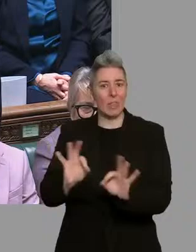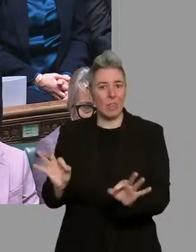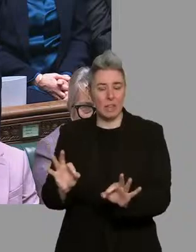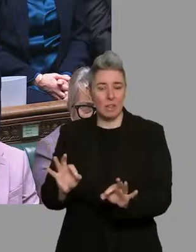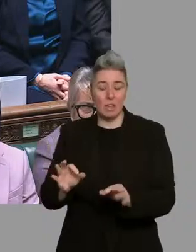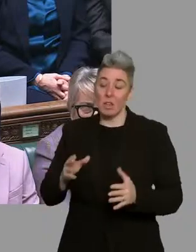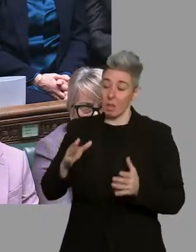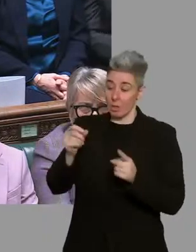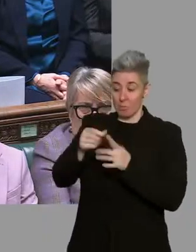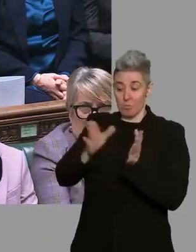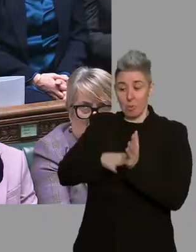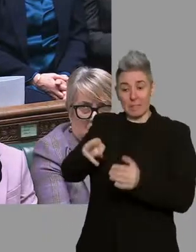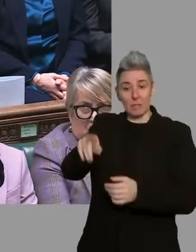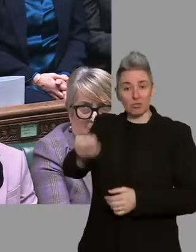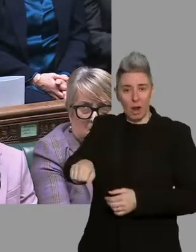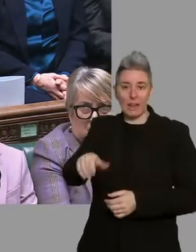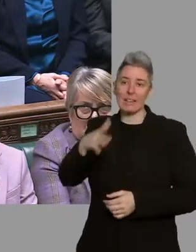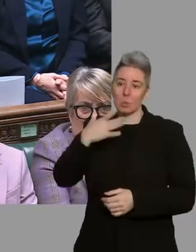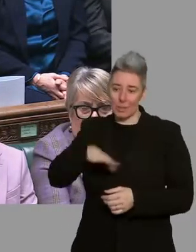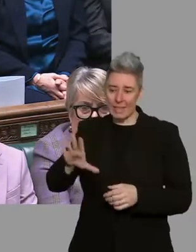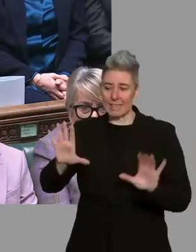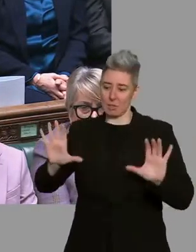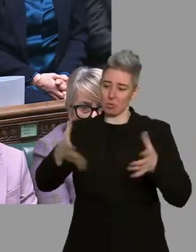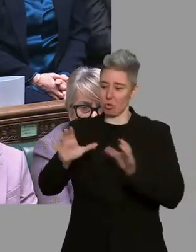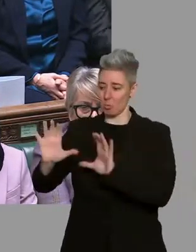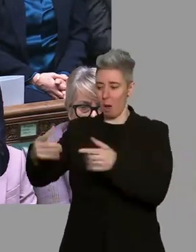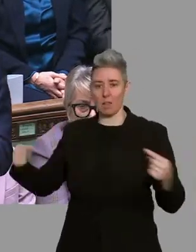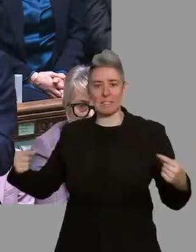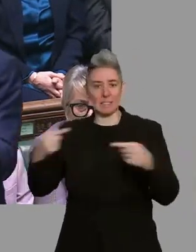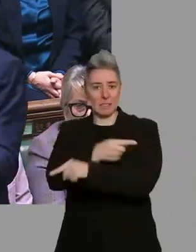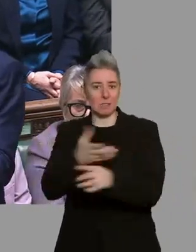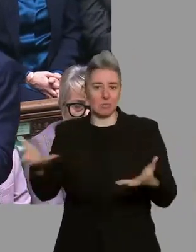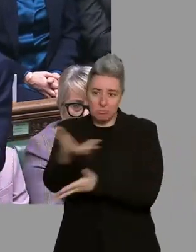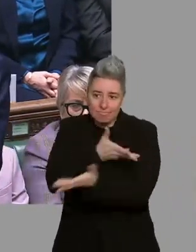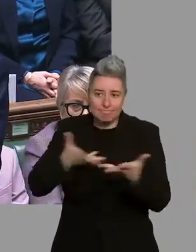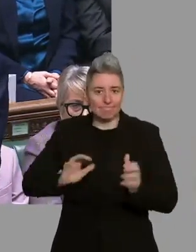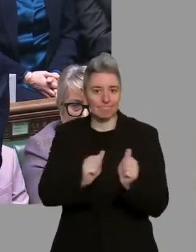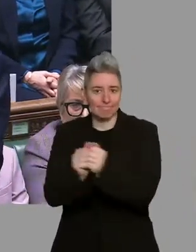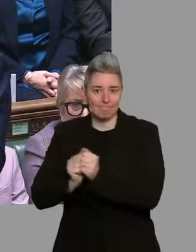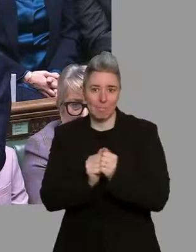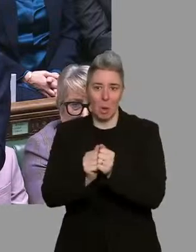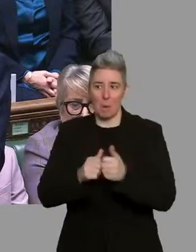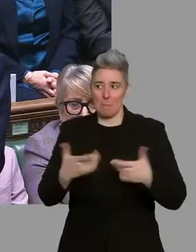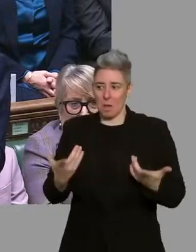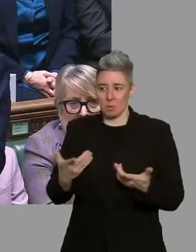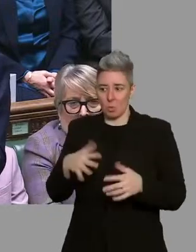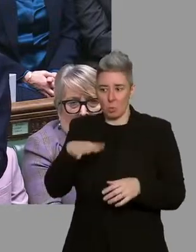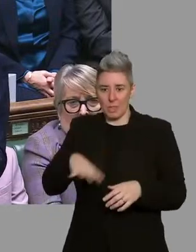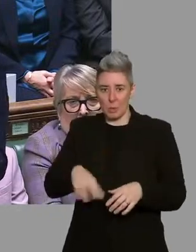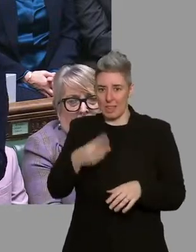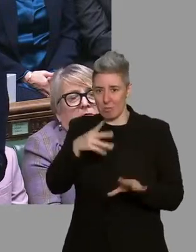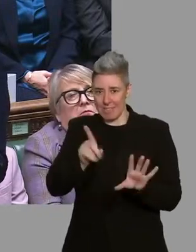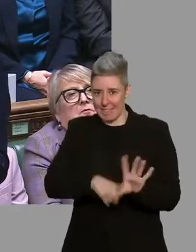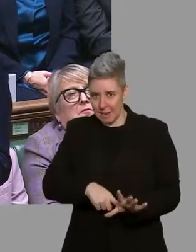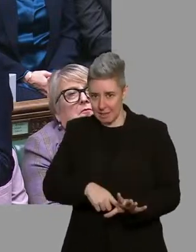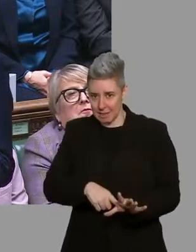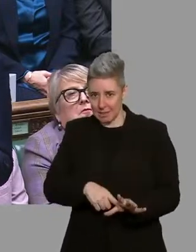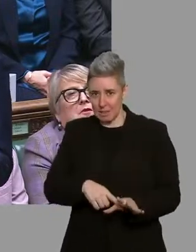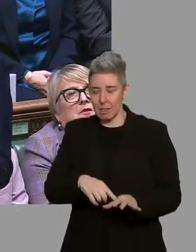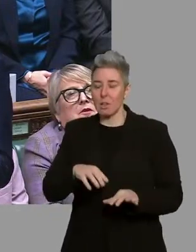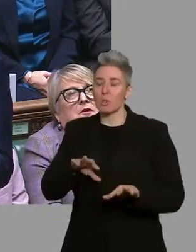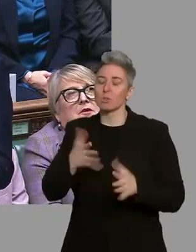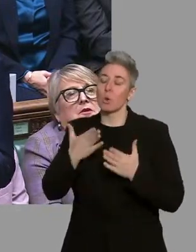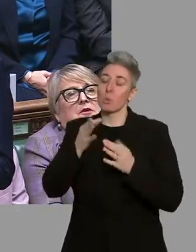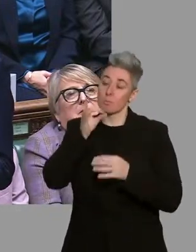Dillot has said today, that needn't take 3 years. So will the Prime Minister please speed up this work